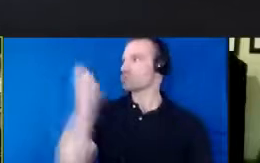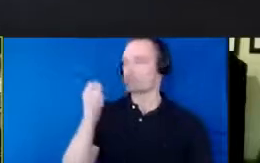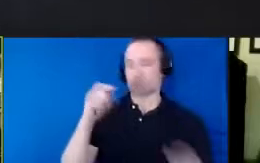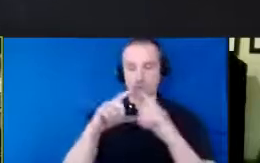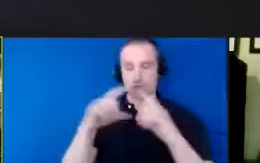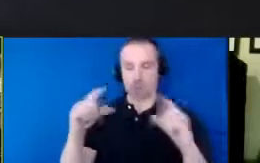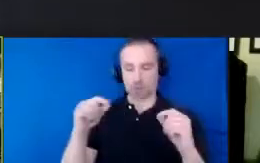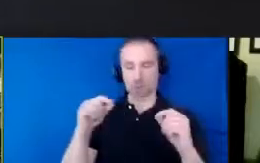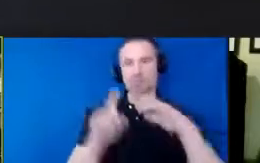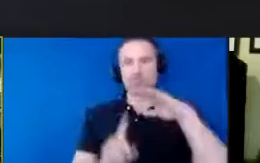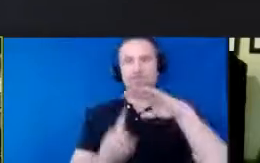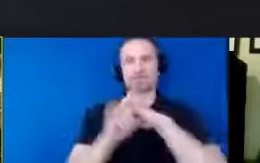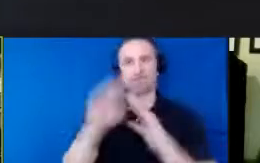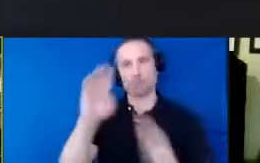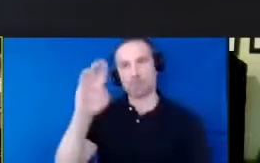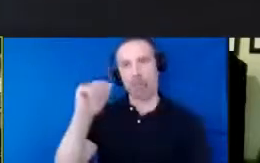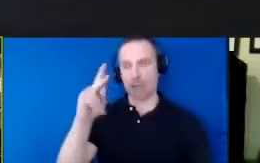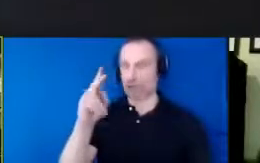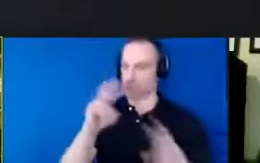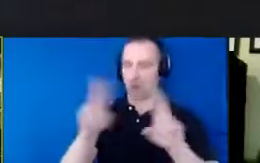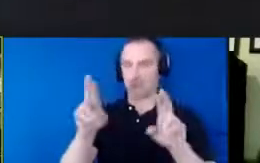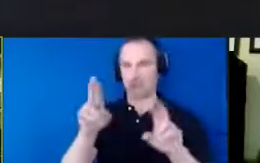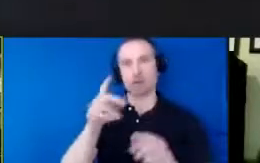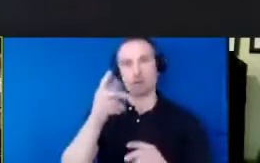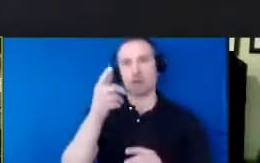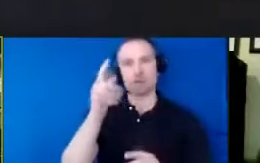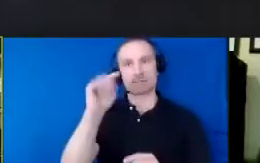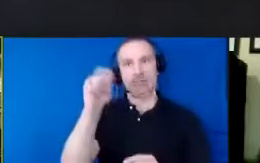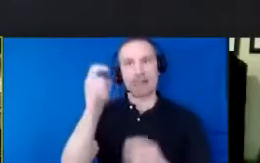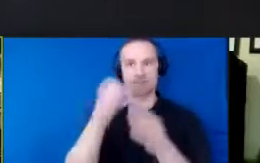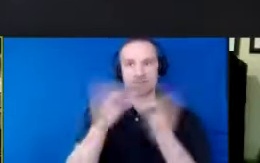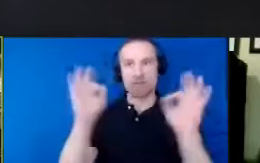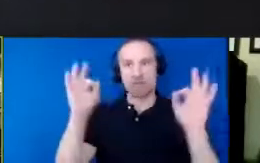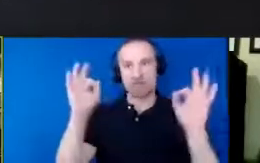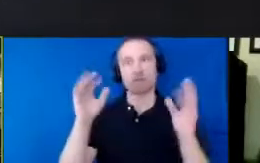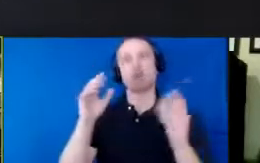account. If you are an individual,